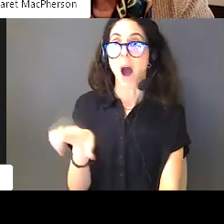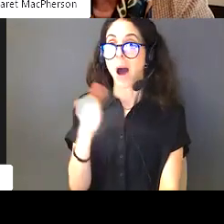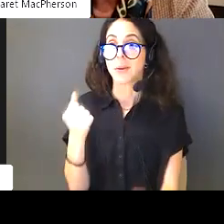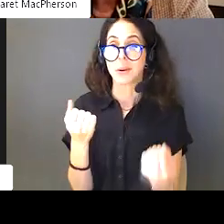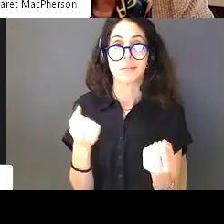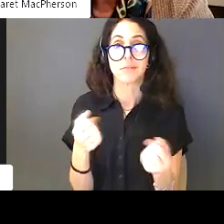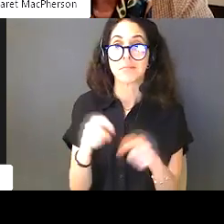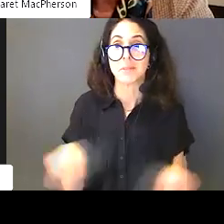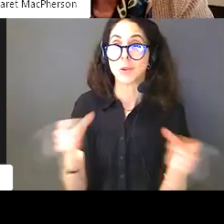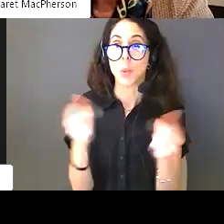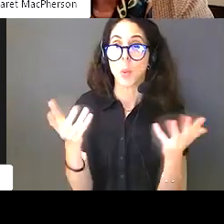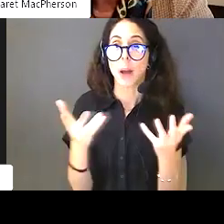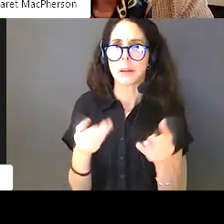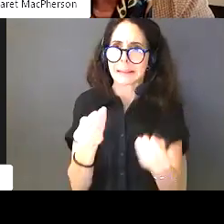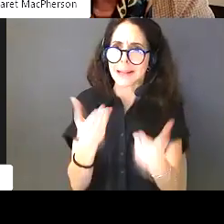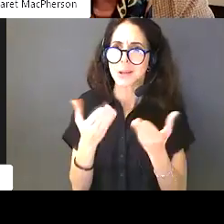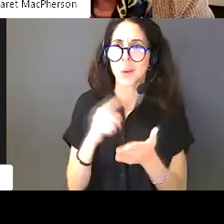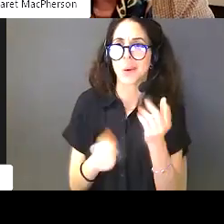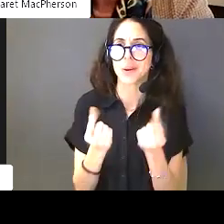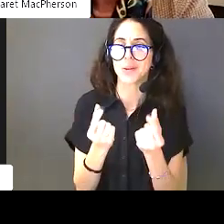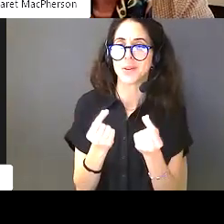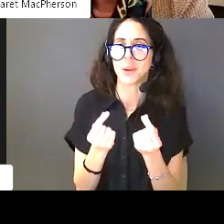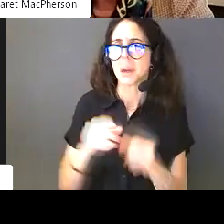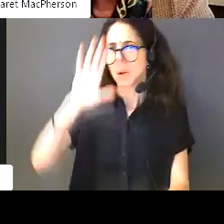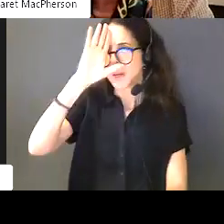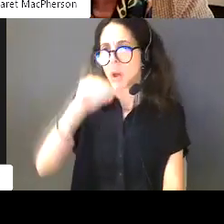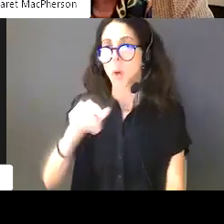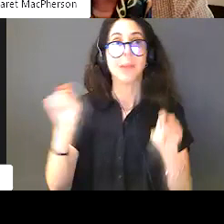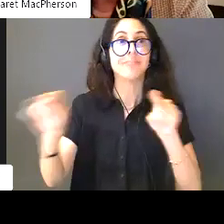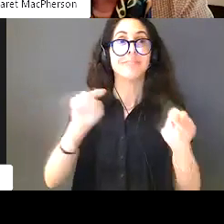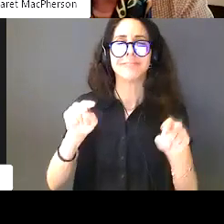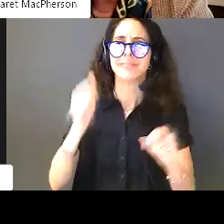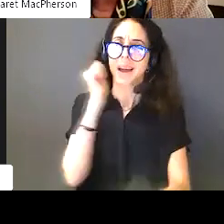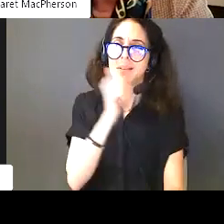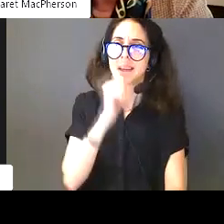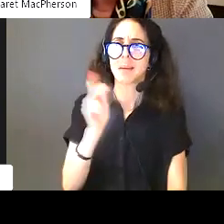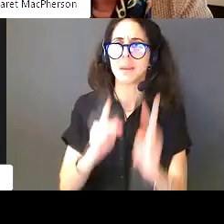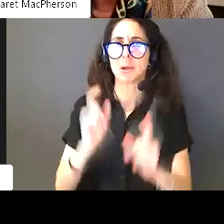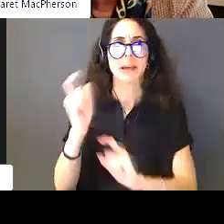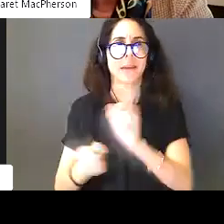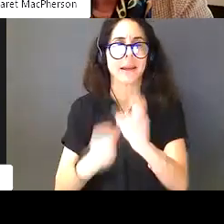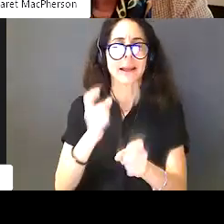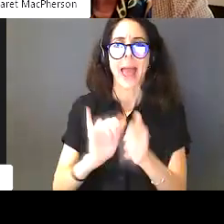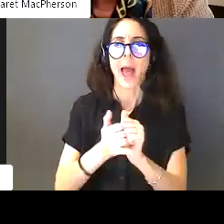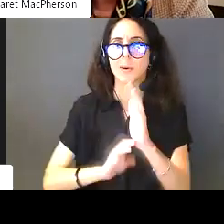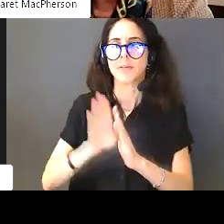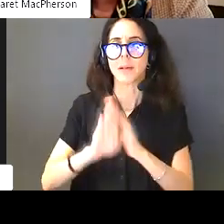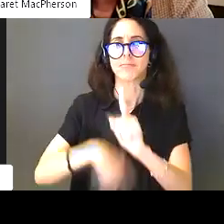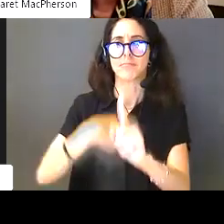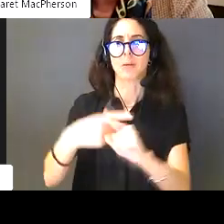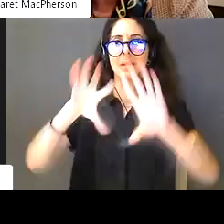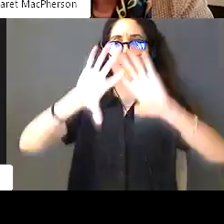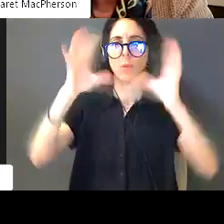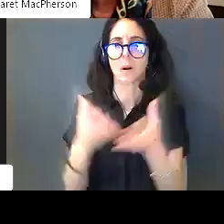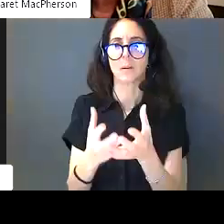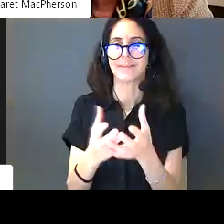us what you're doing. We know people are contributing every day to creating a positive world. Tell us